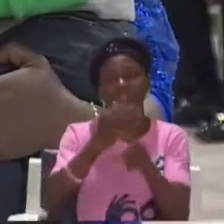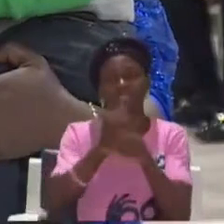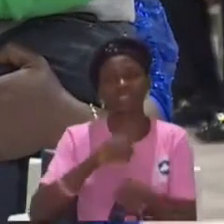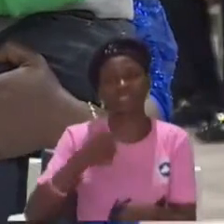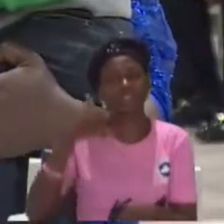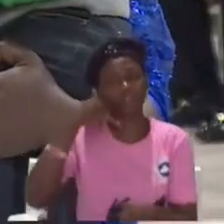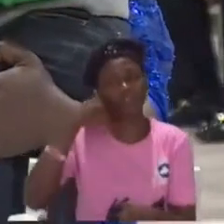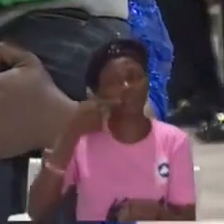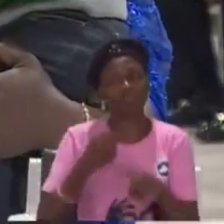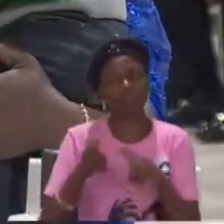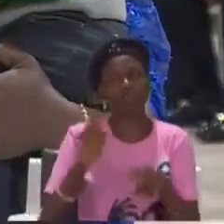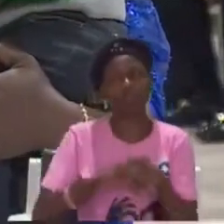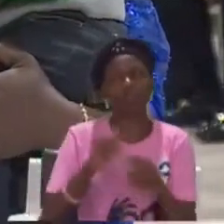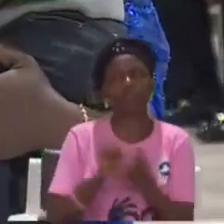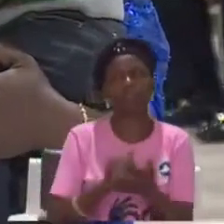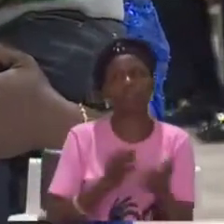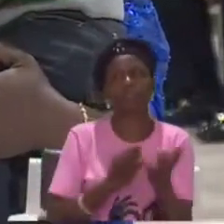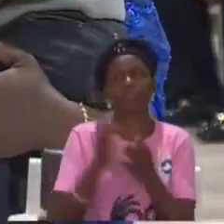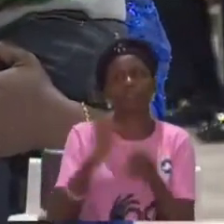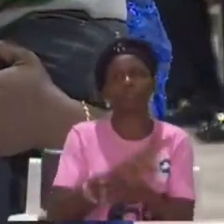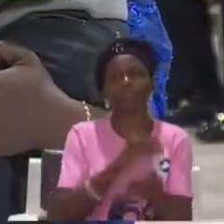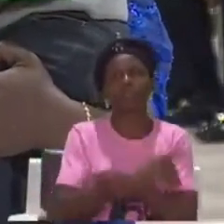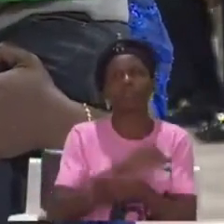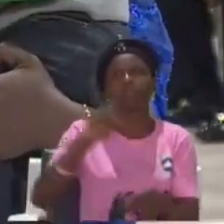that fateful day,